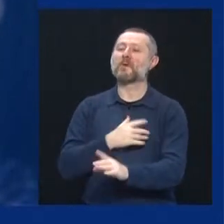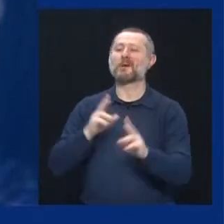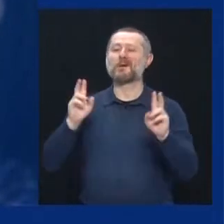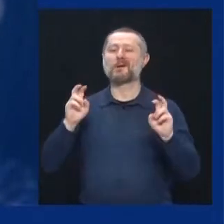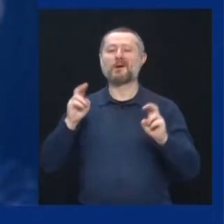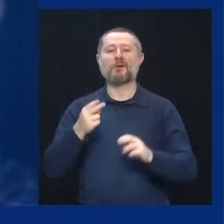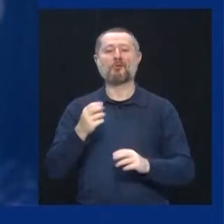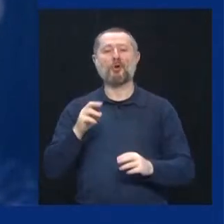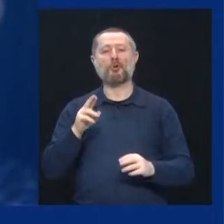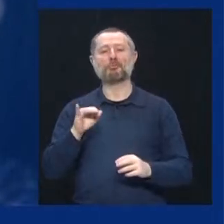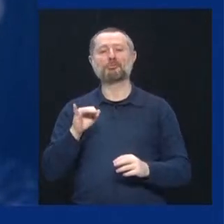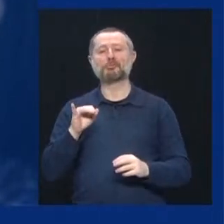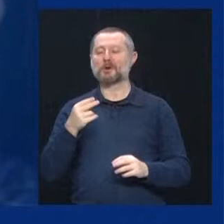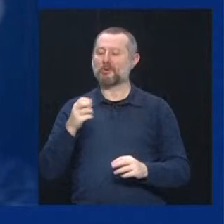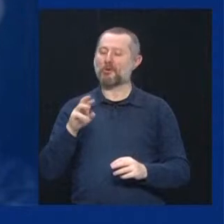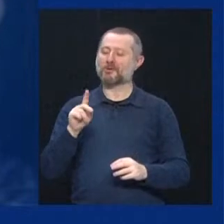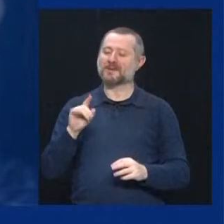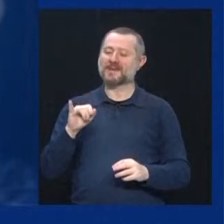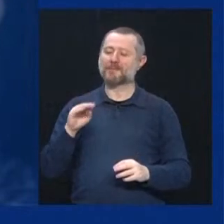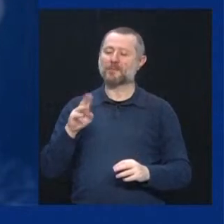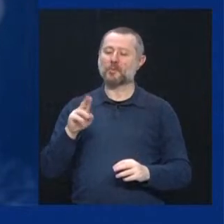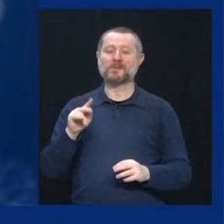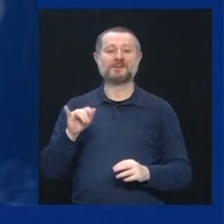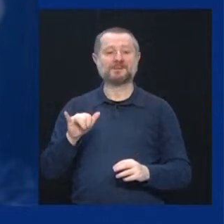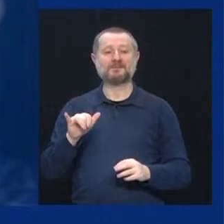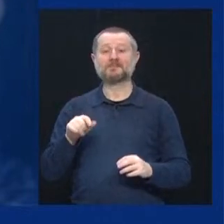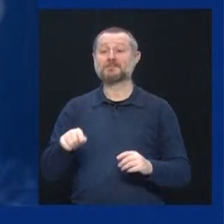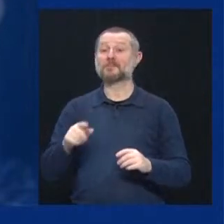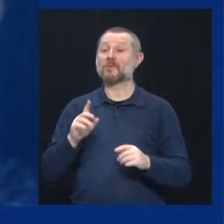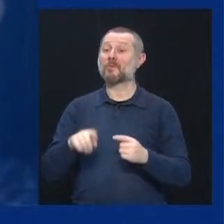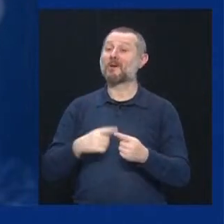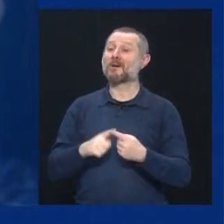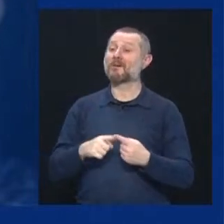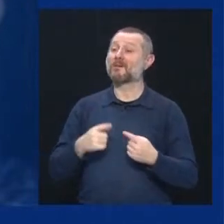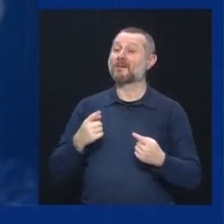vaccine, which is June, July.